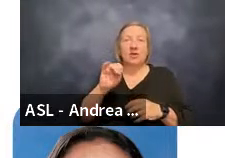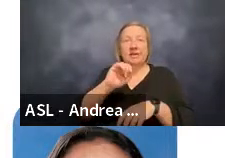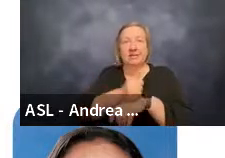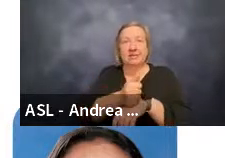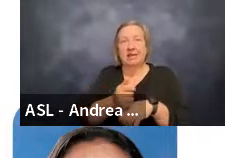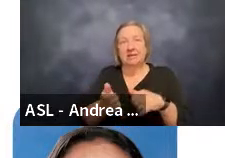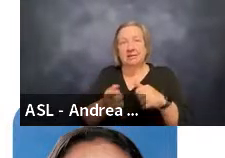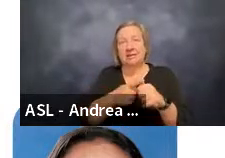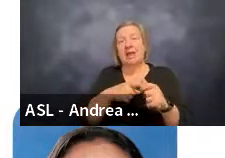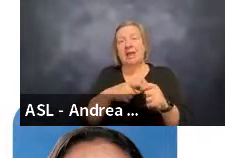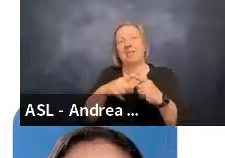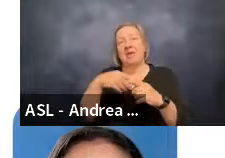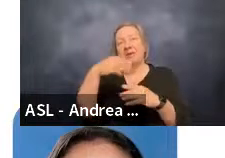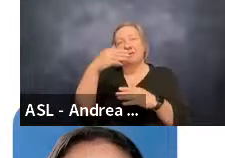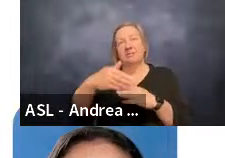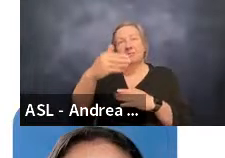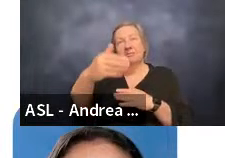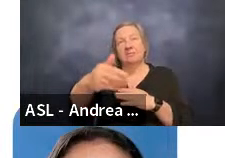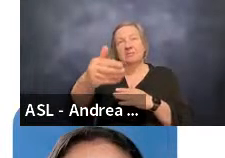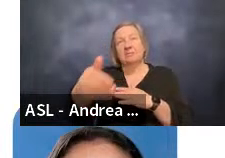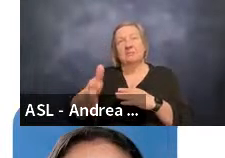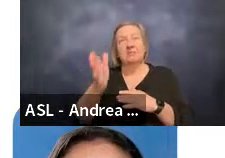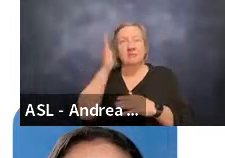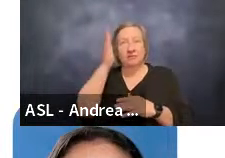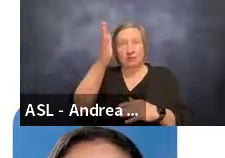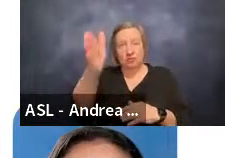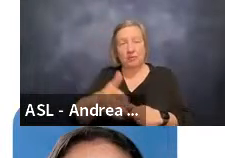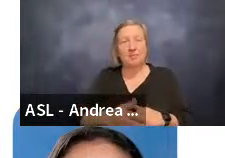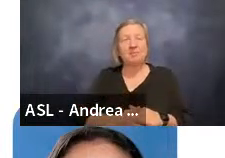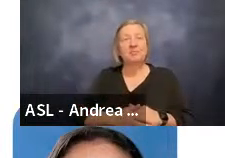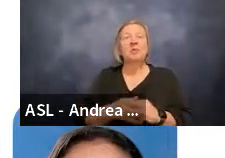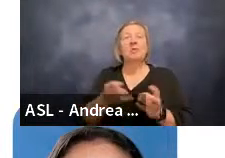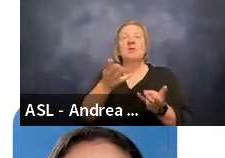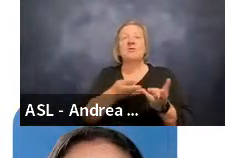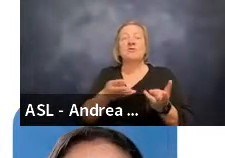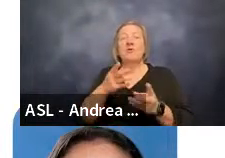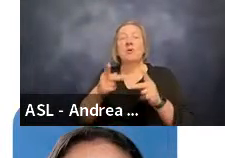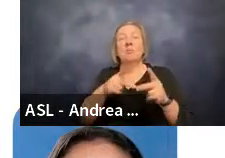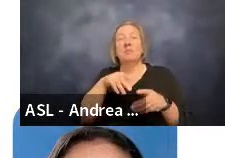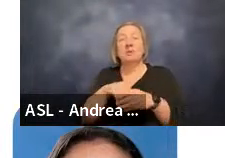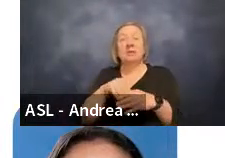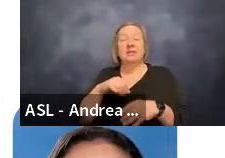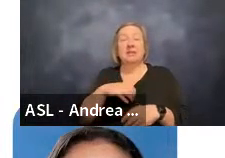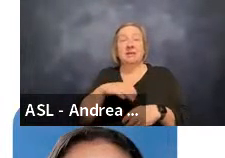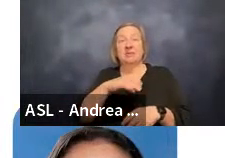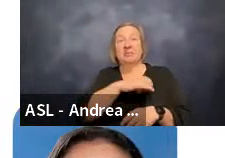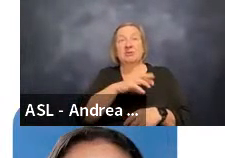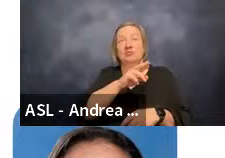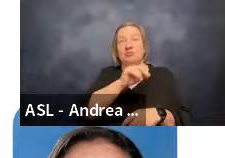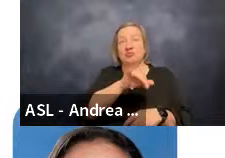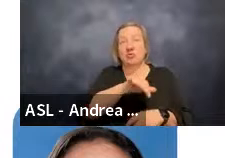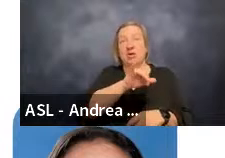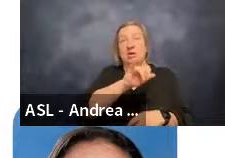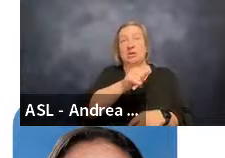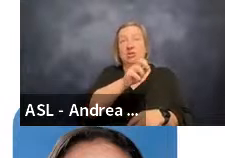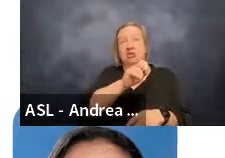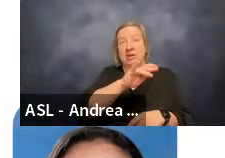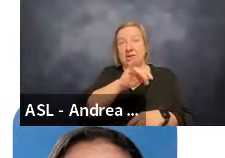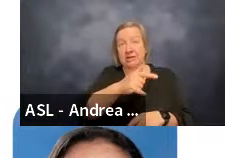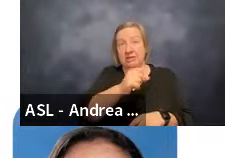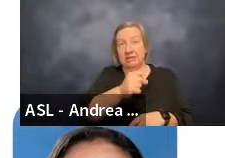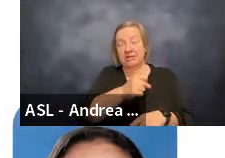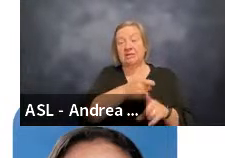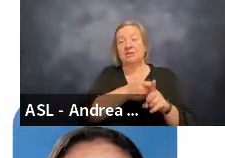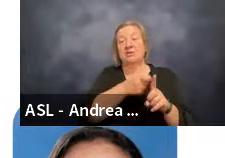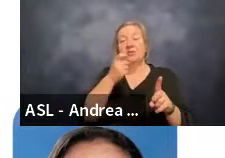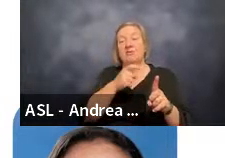and then periodic review in the future. The 4 members of the commission are Roy Jennings, who is from